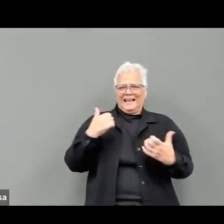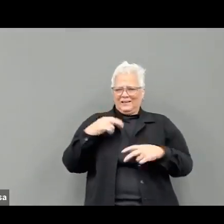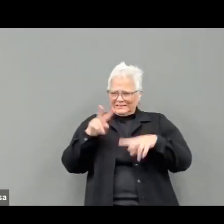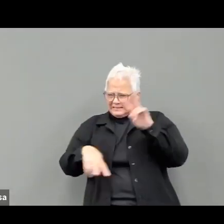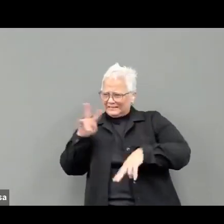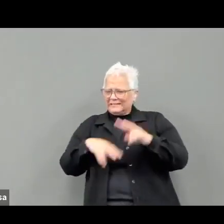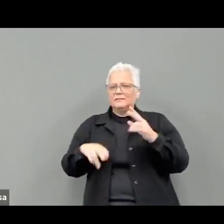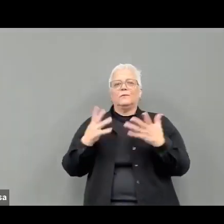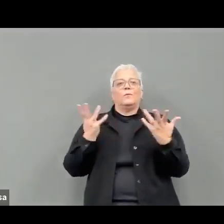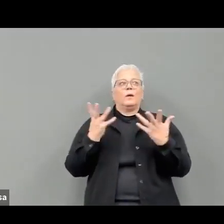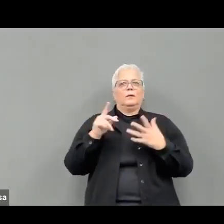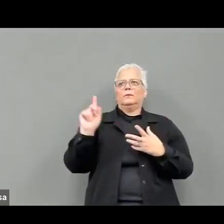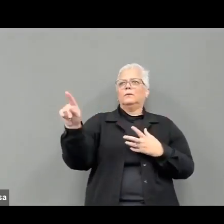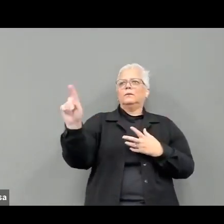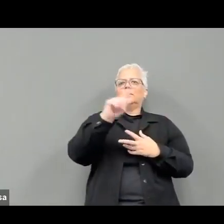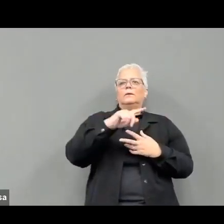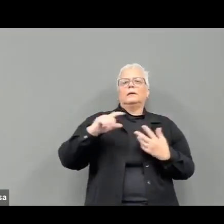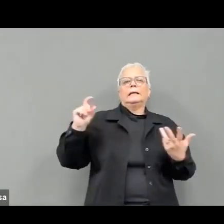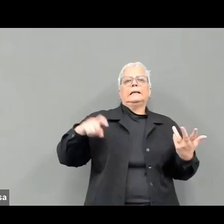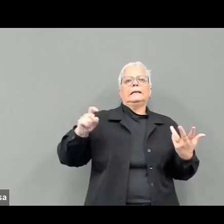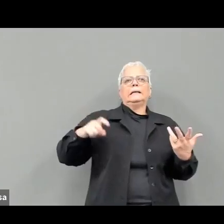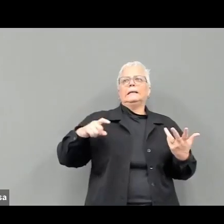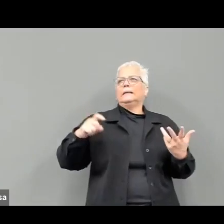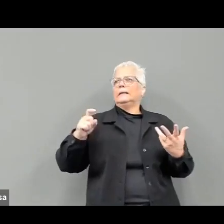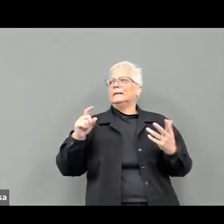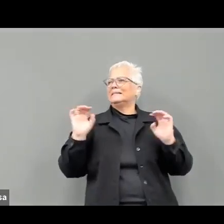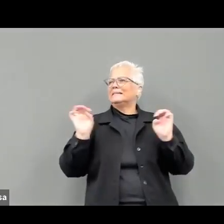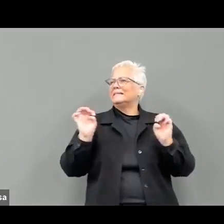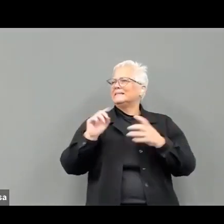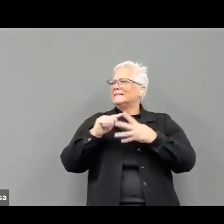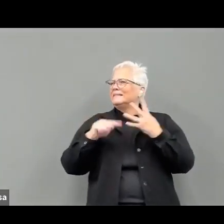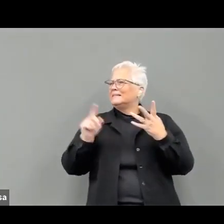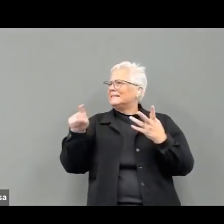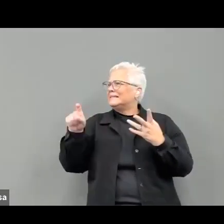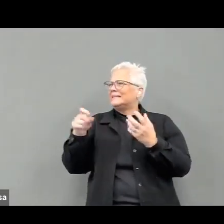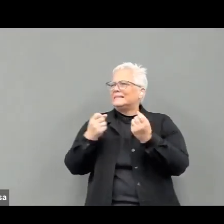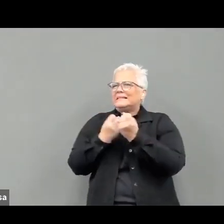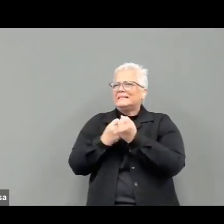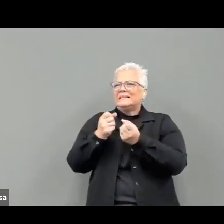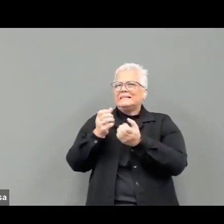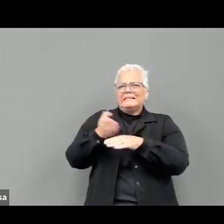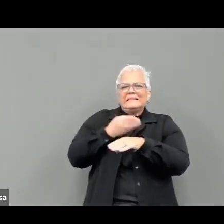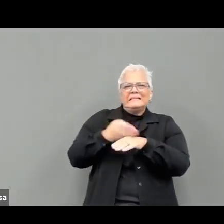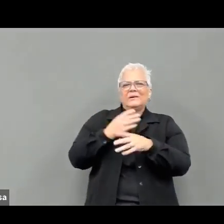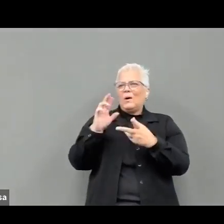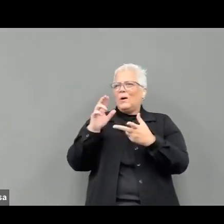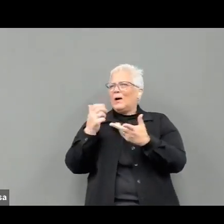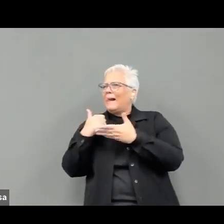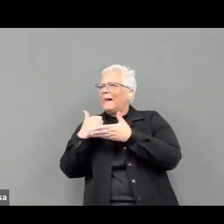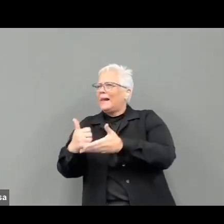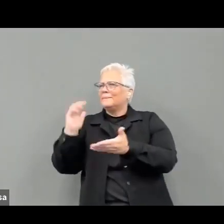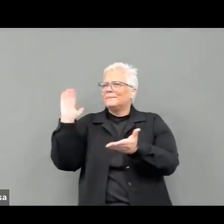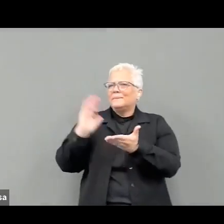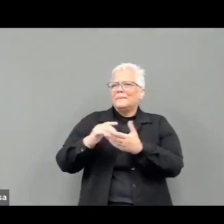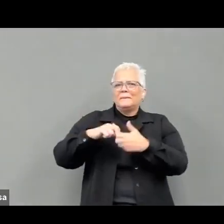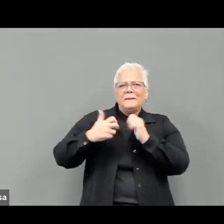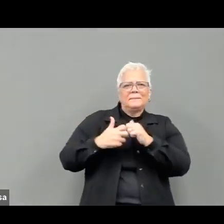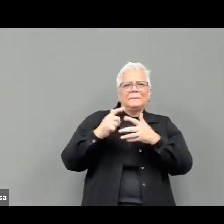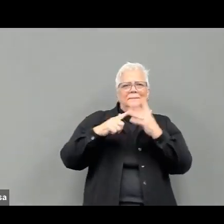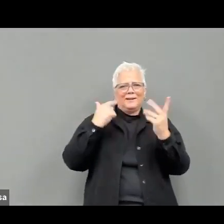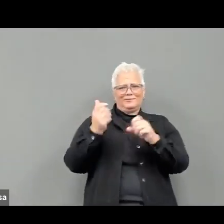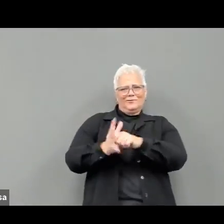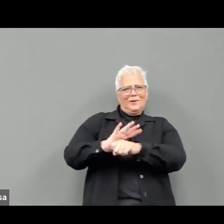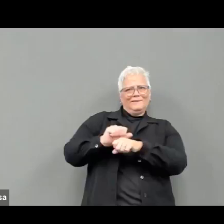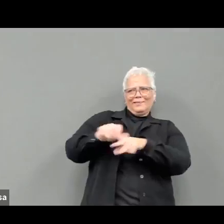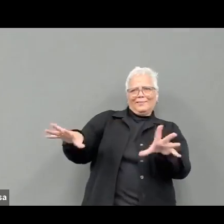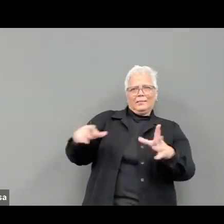still more need than money available. In late January, we received an additional $7.67 million in CARES